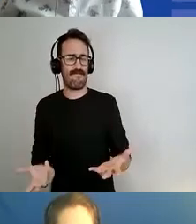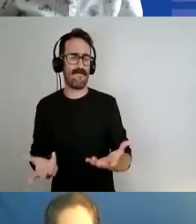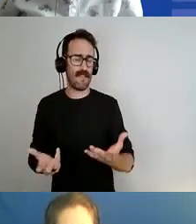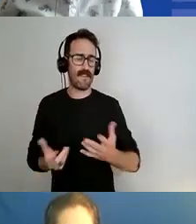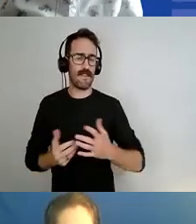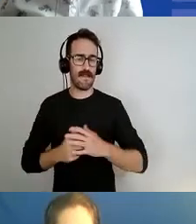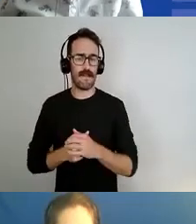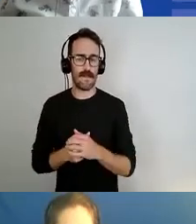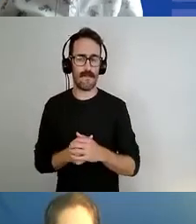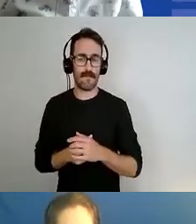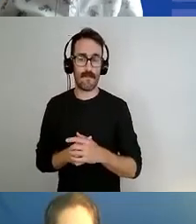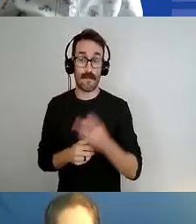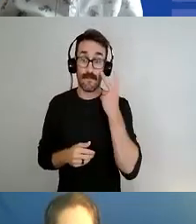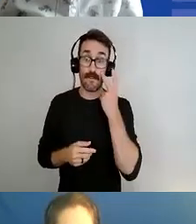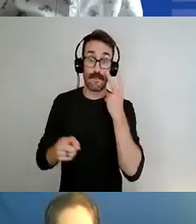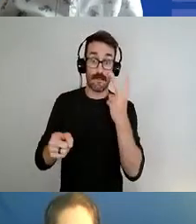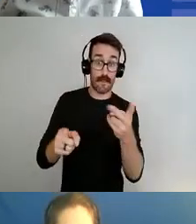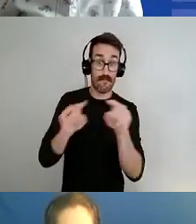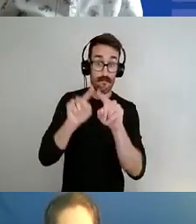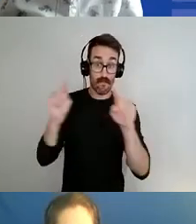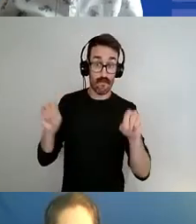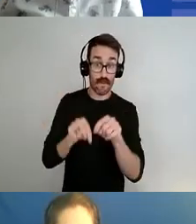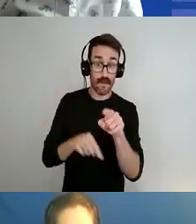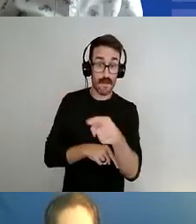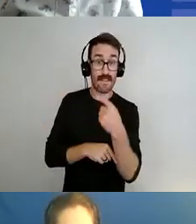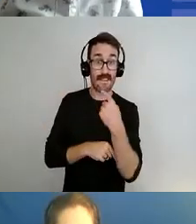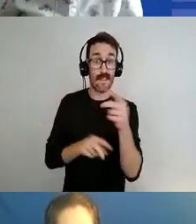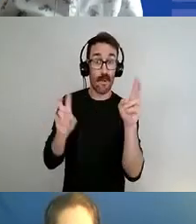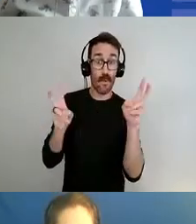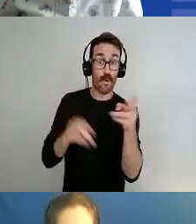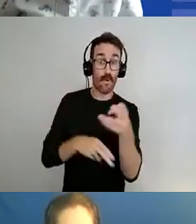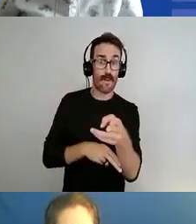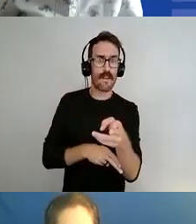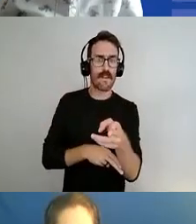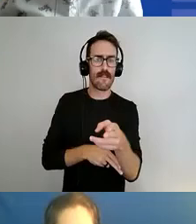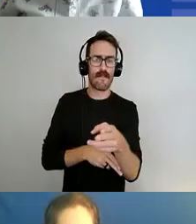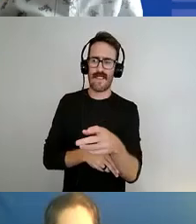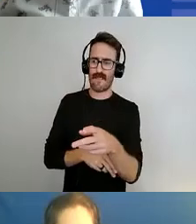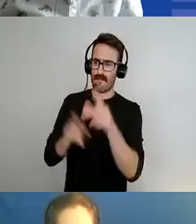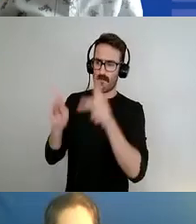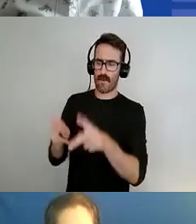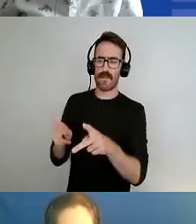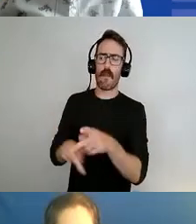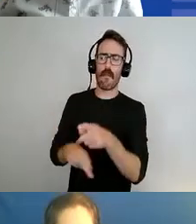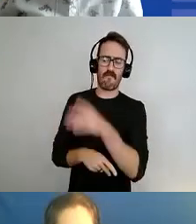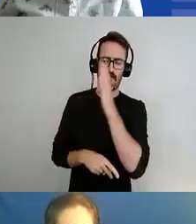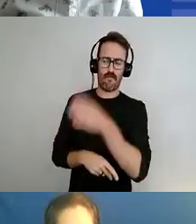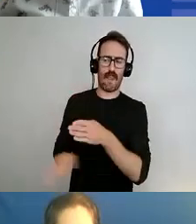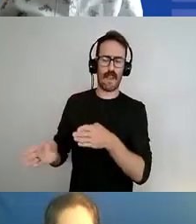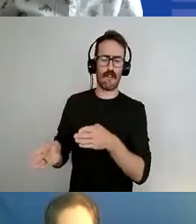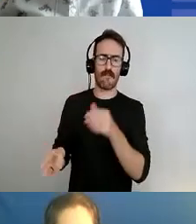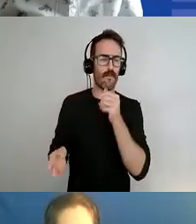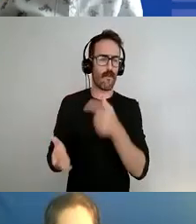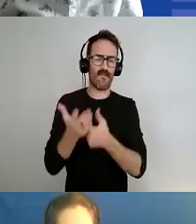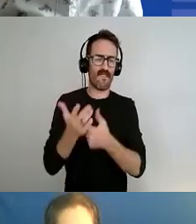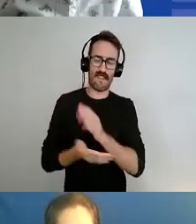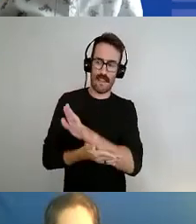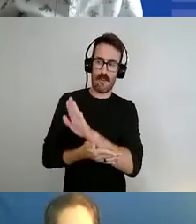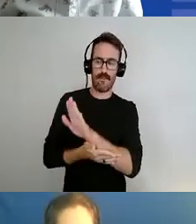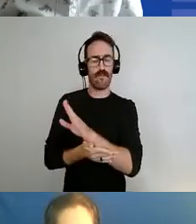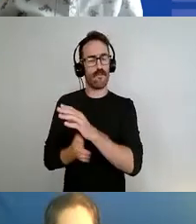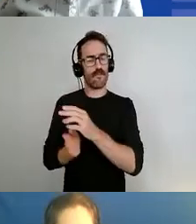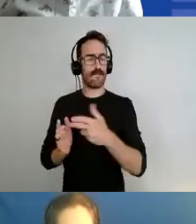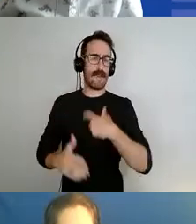As you can see there on the screen, where the quote is, "Oh, they're treating her as a straight person. No one really talks about sexual identity